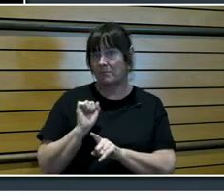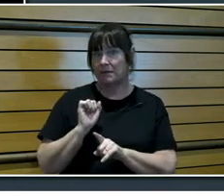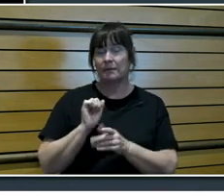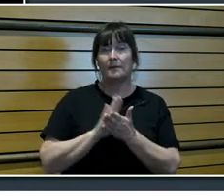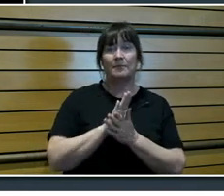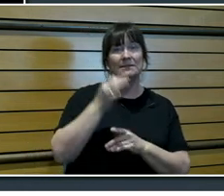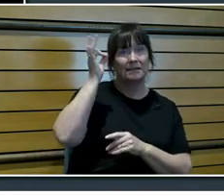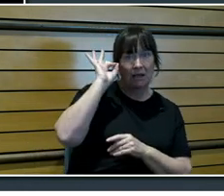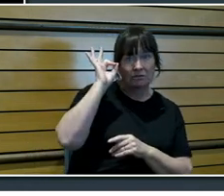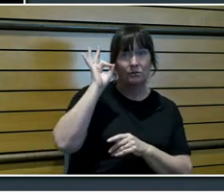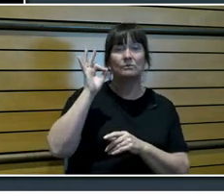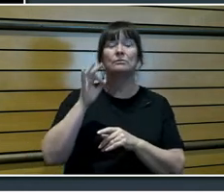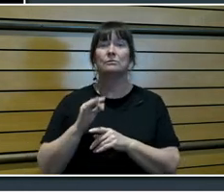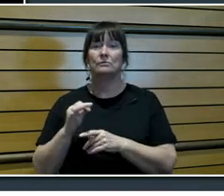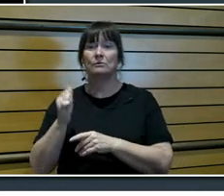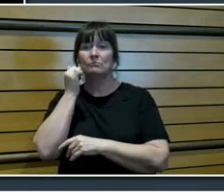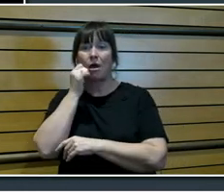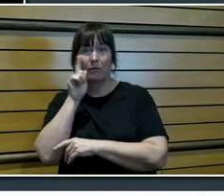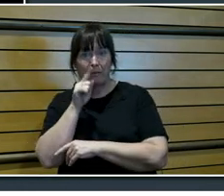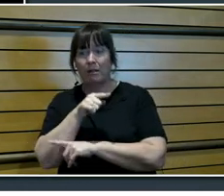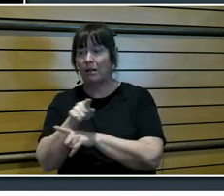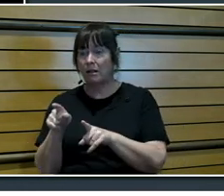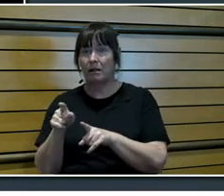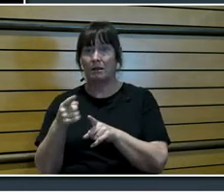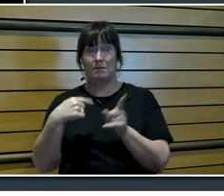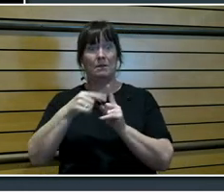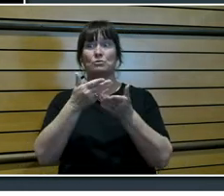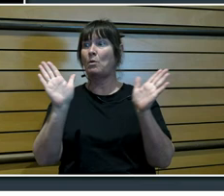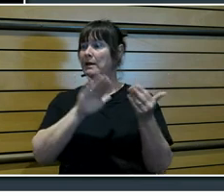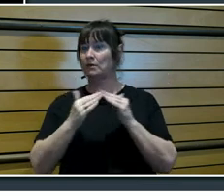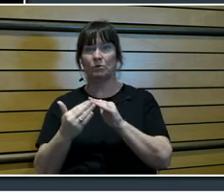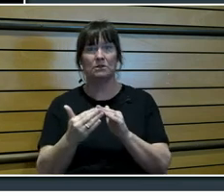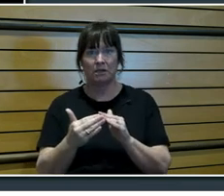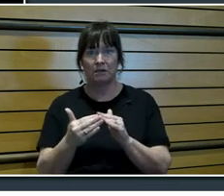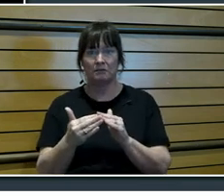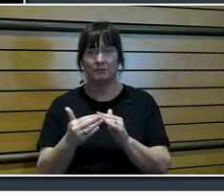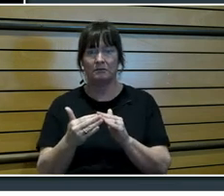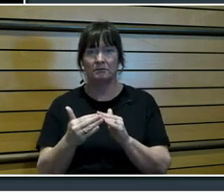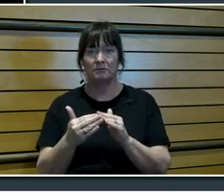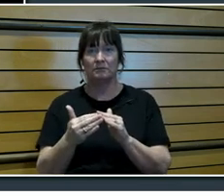council, mana whenua, the wider community, council,